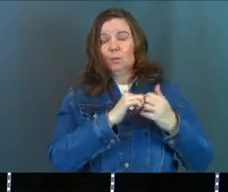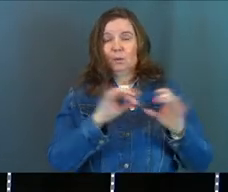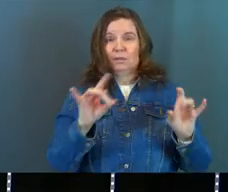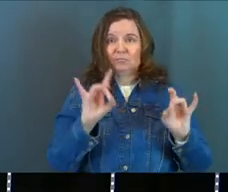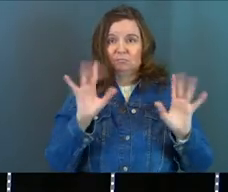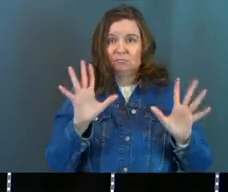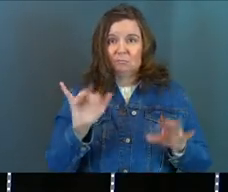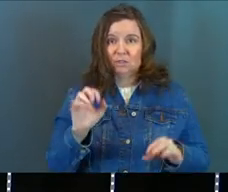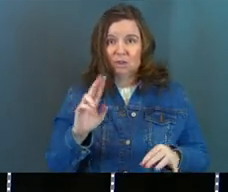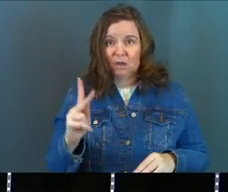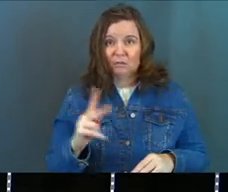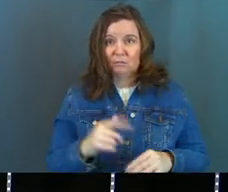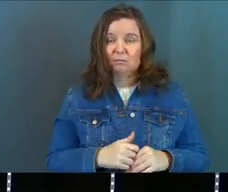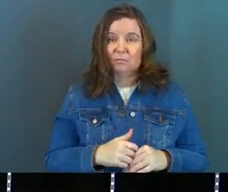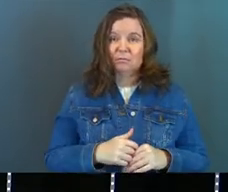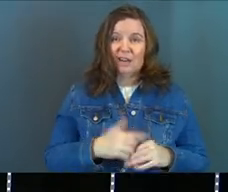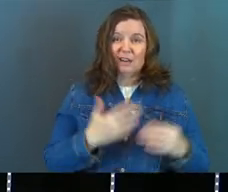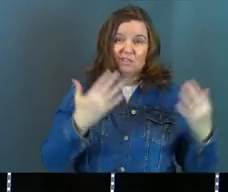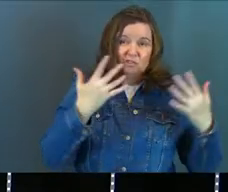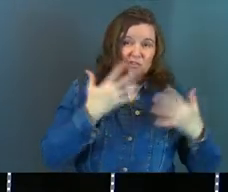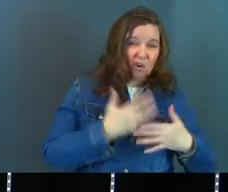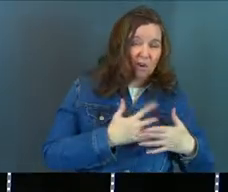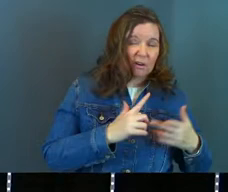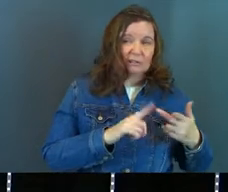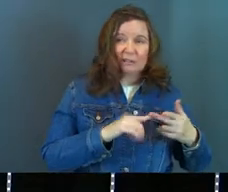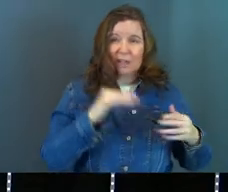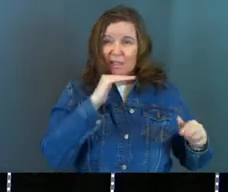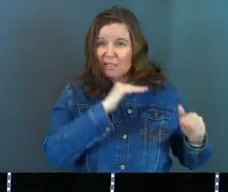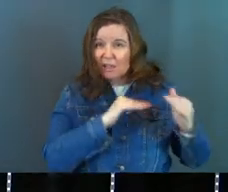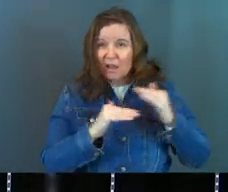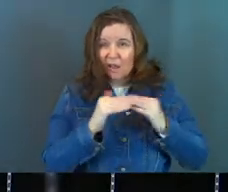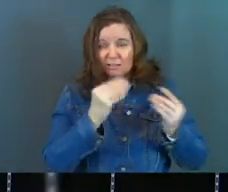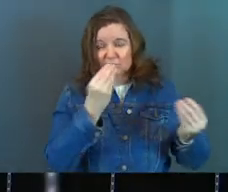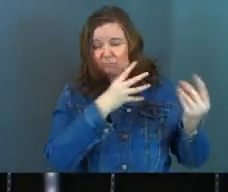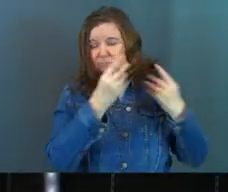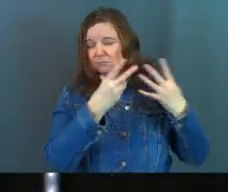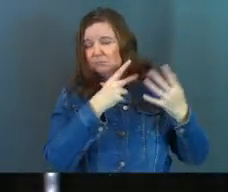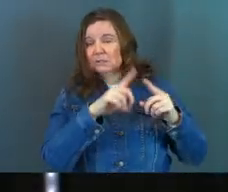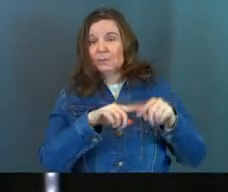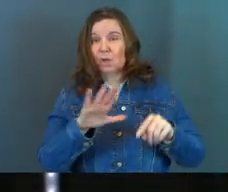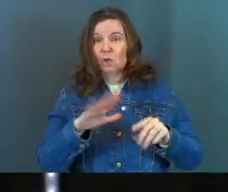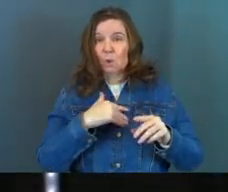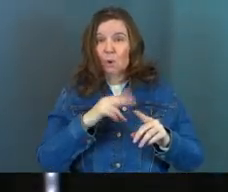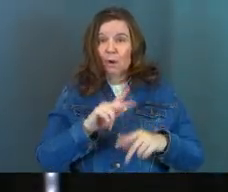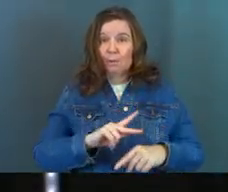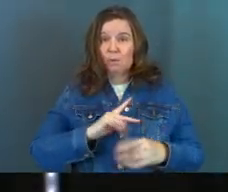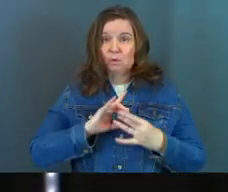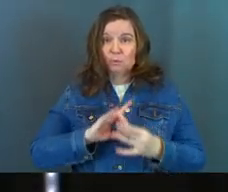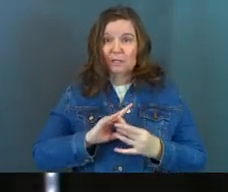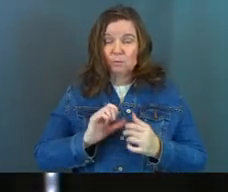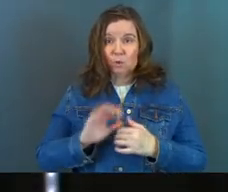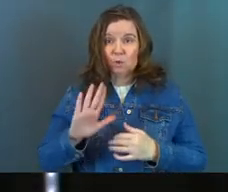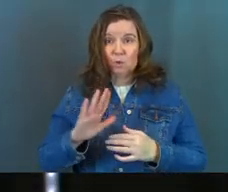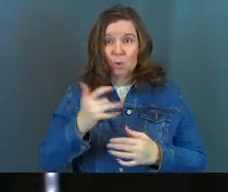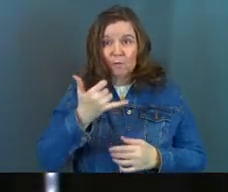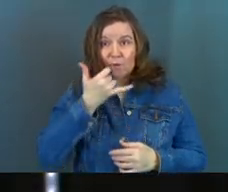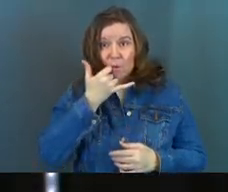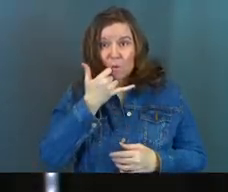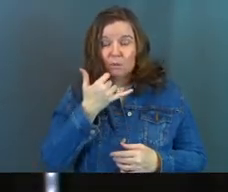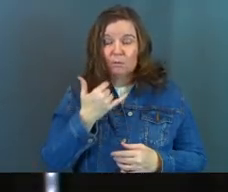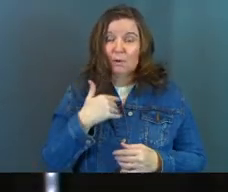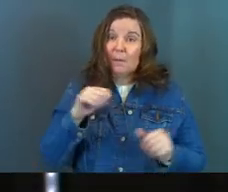junk. It's breathing darkness and lies into your life, depending on your personal relationship with your